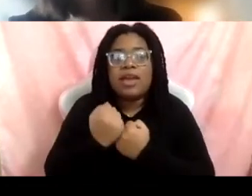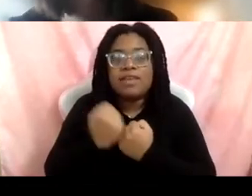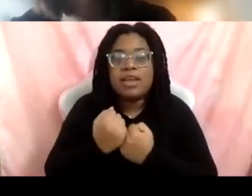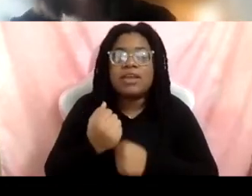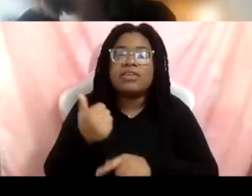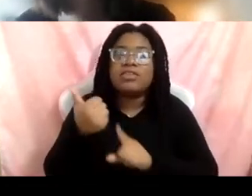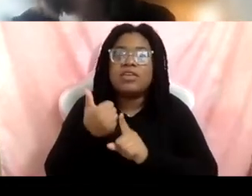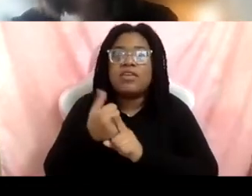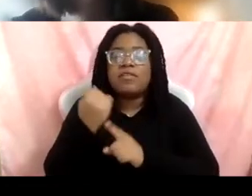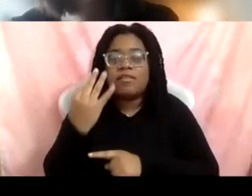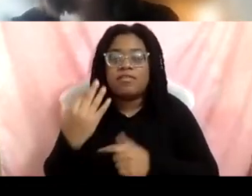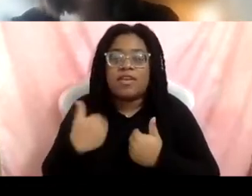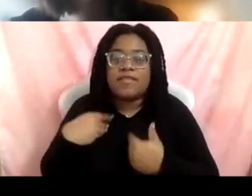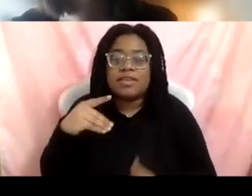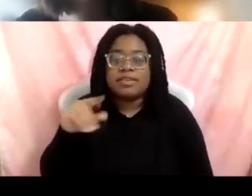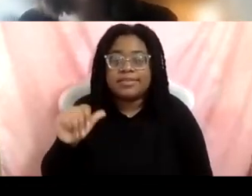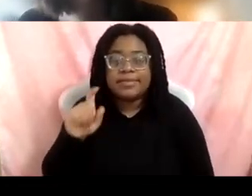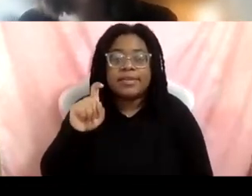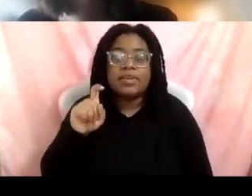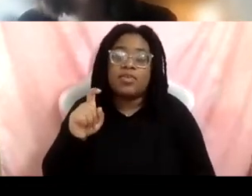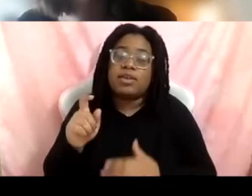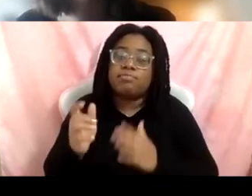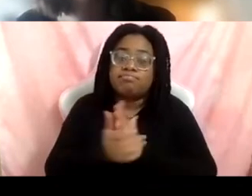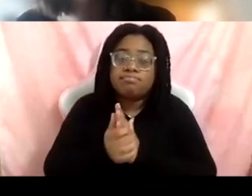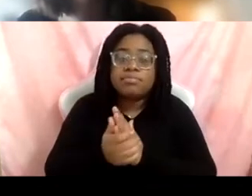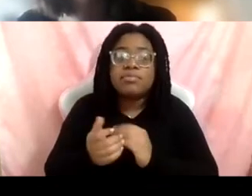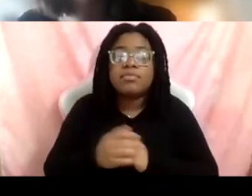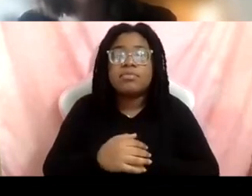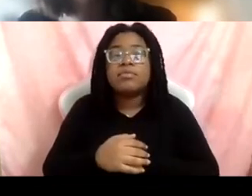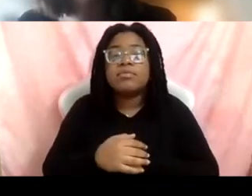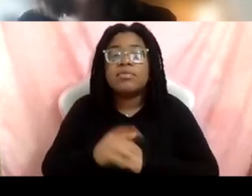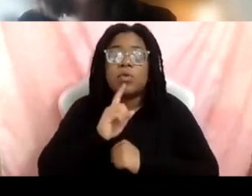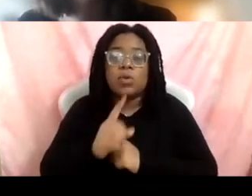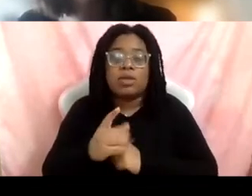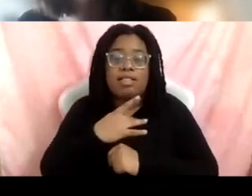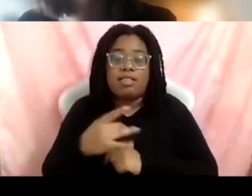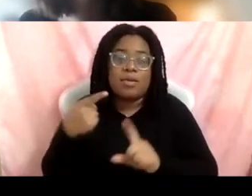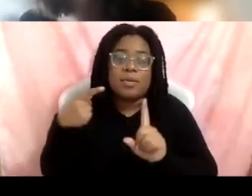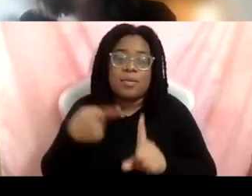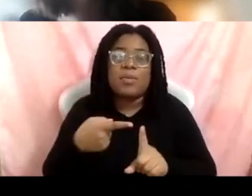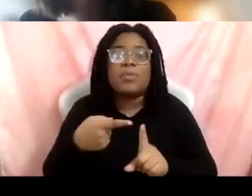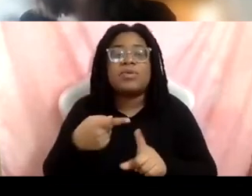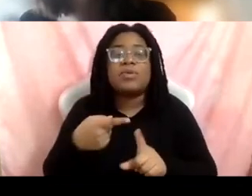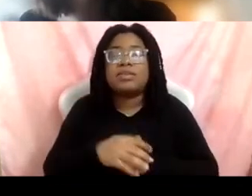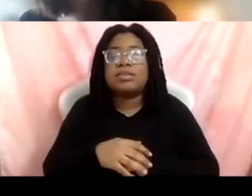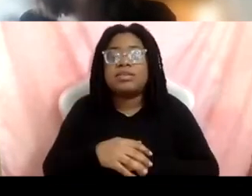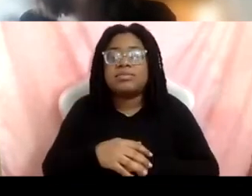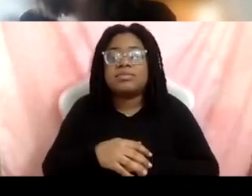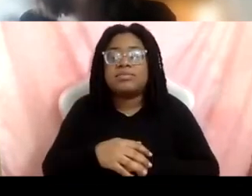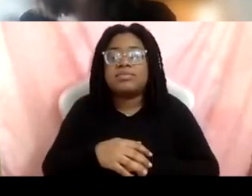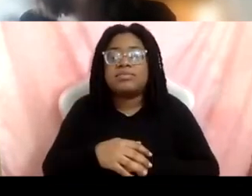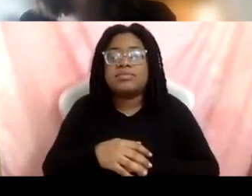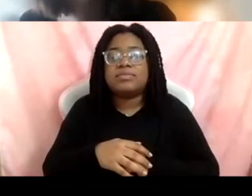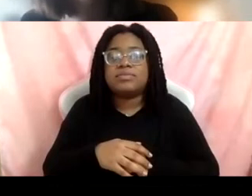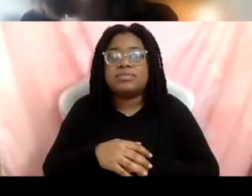have a disability or you need an accommodation. I really like the point that's been made about, in the